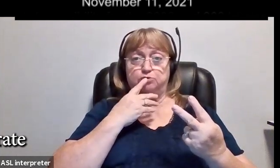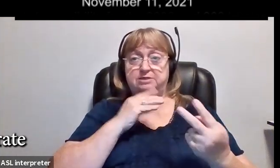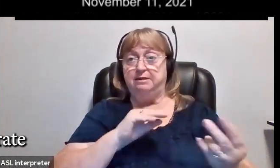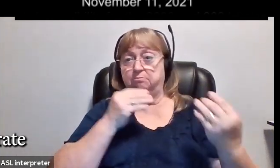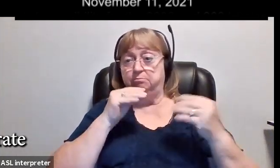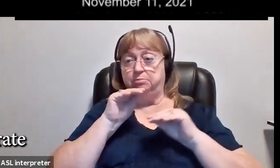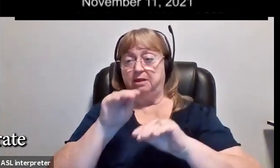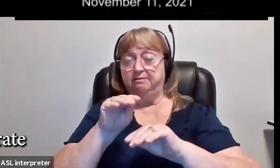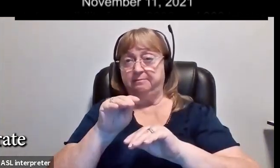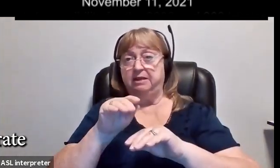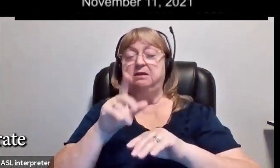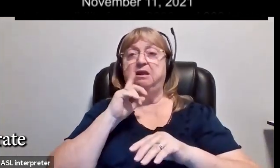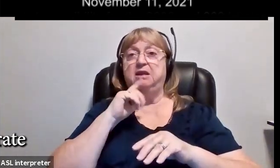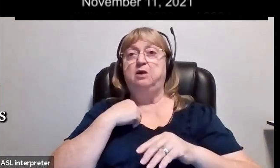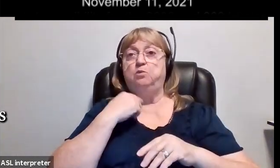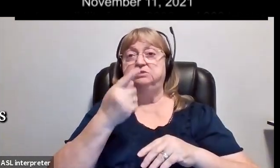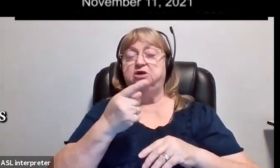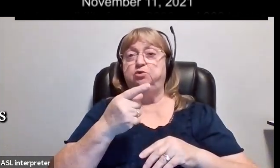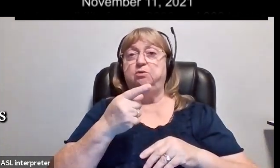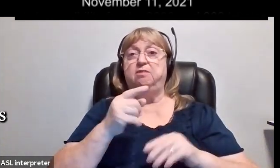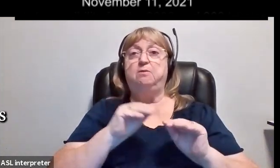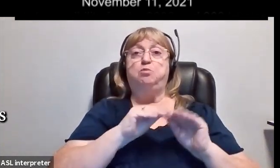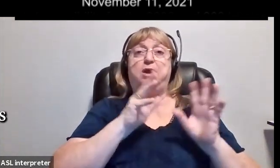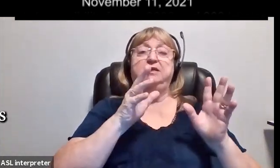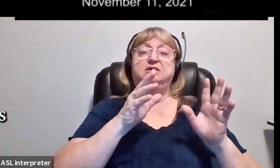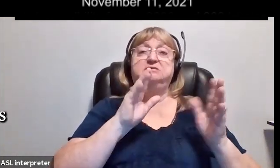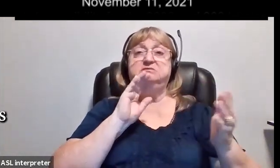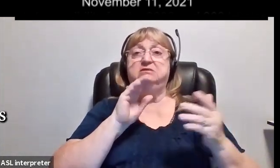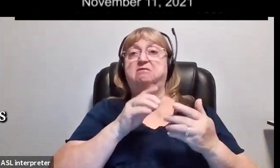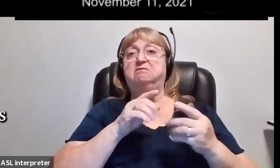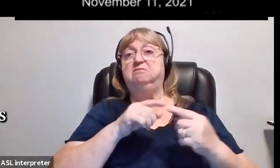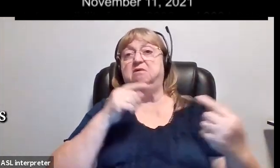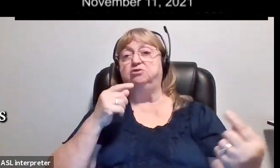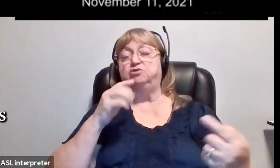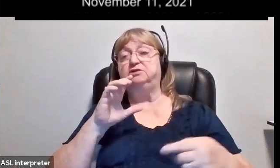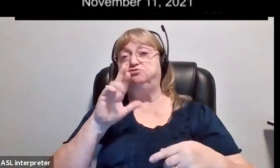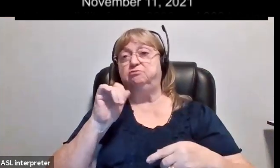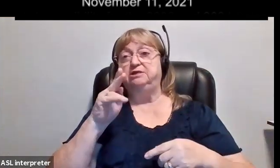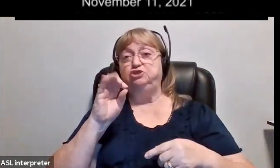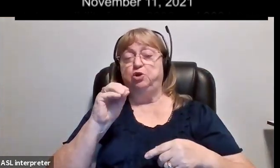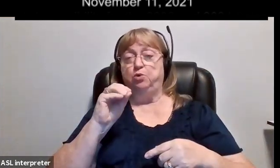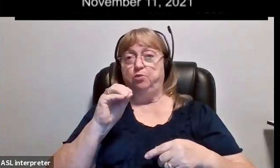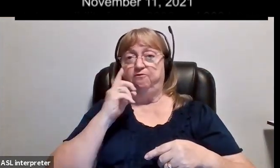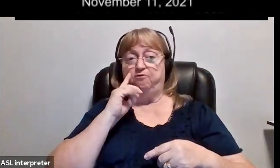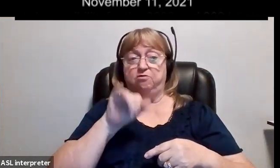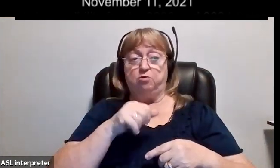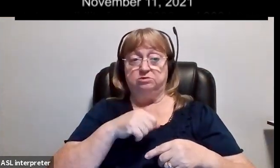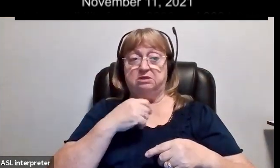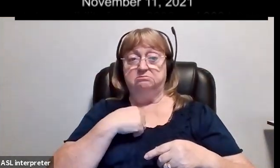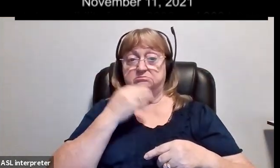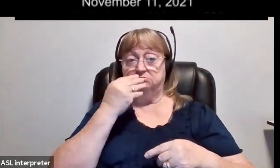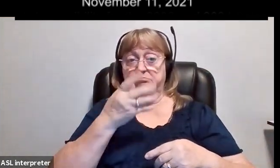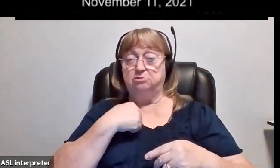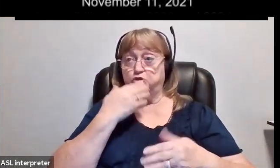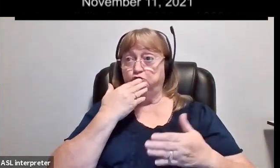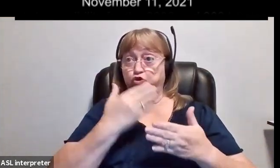will give you the brightness rate contrast ratio for those two colors and let you know, are they good colors to put